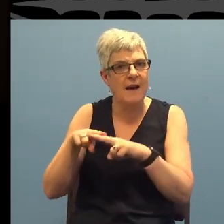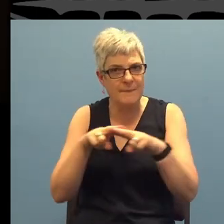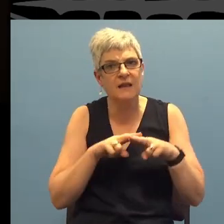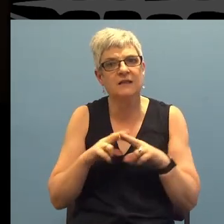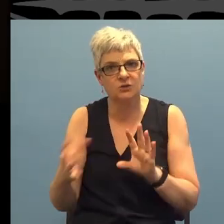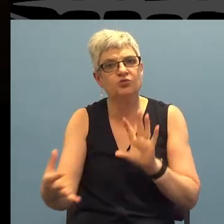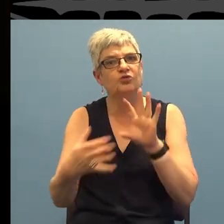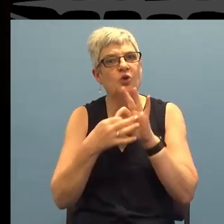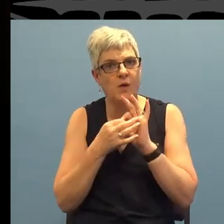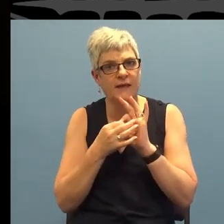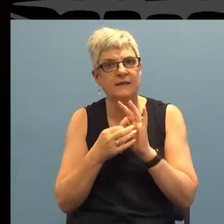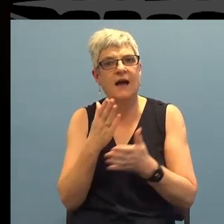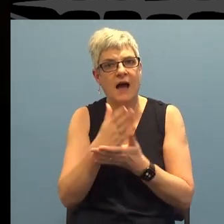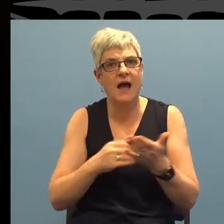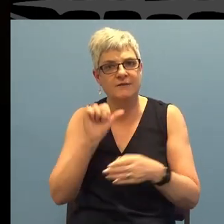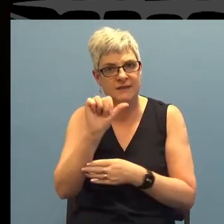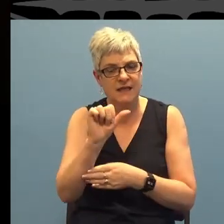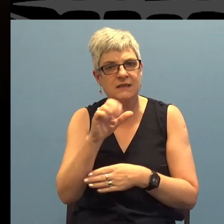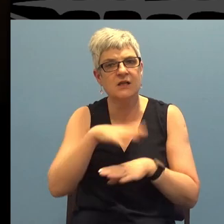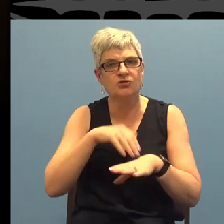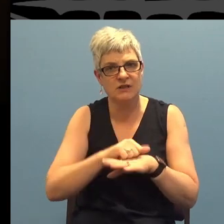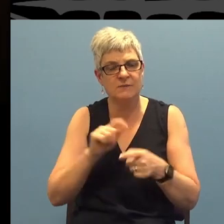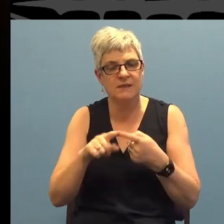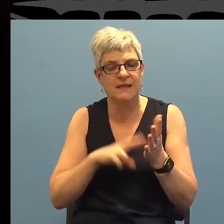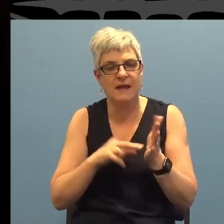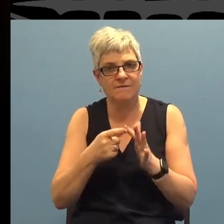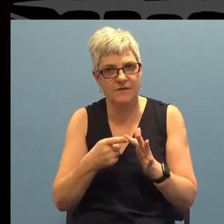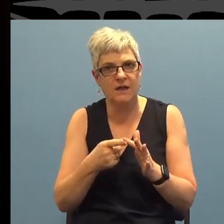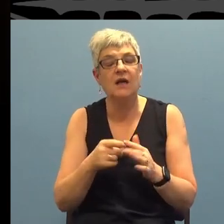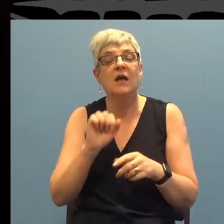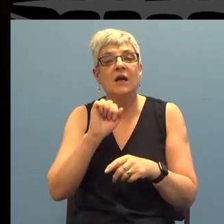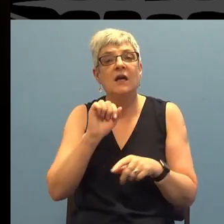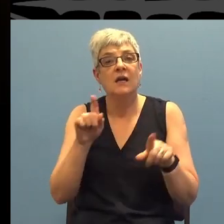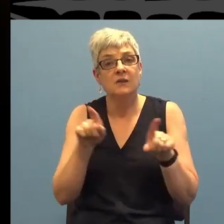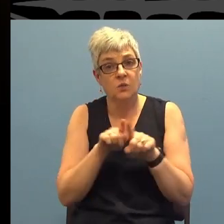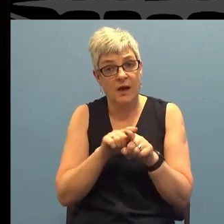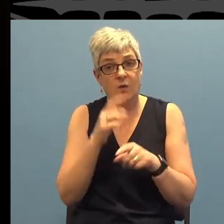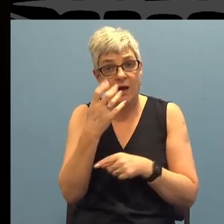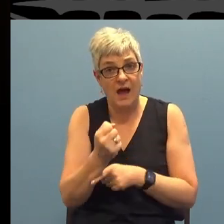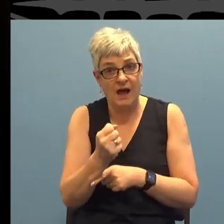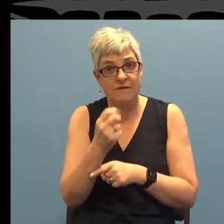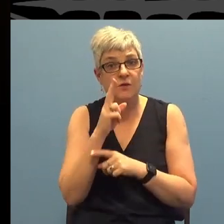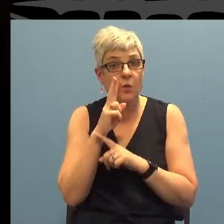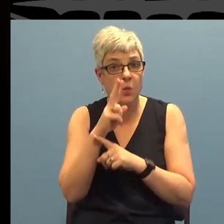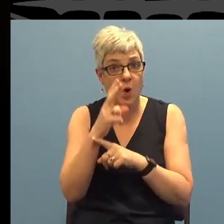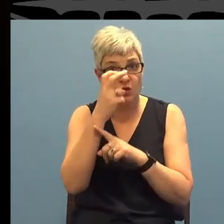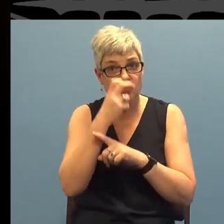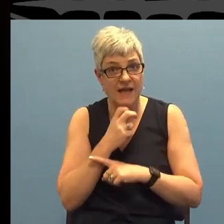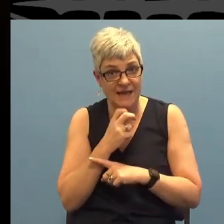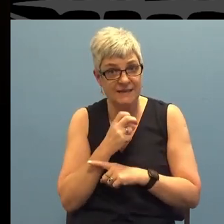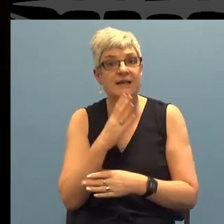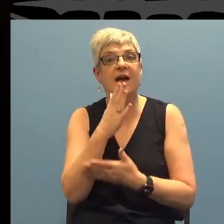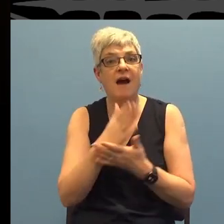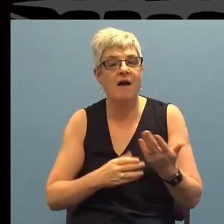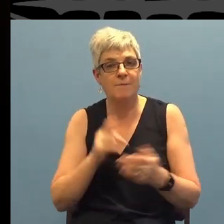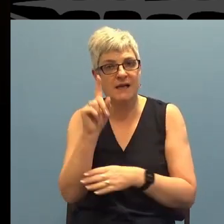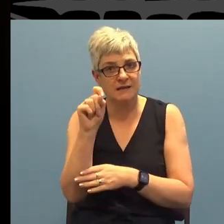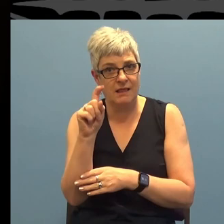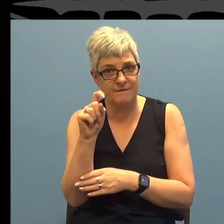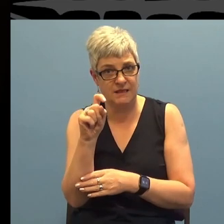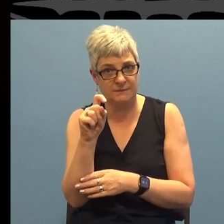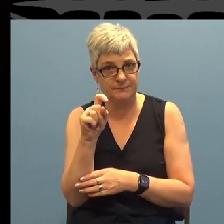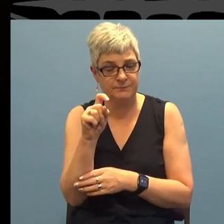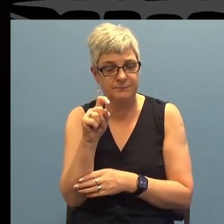Christmas Eve. We will also be doing our usual watch night service, which again is at 11:30 in the evening on